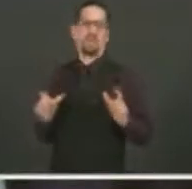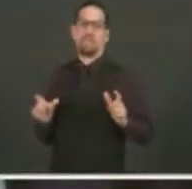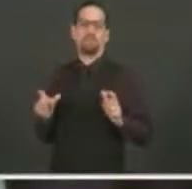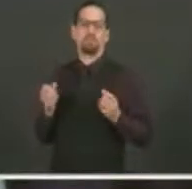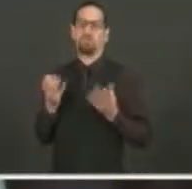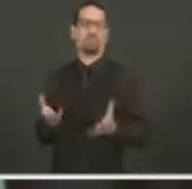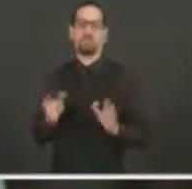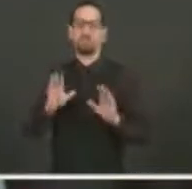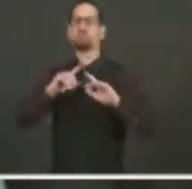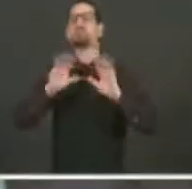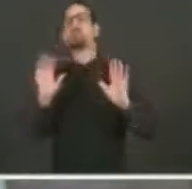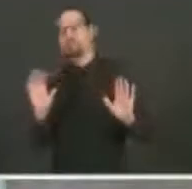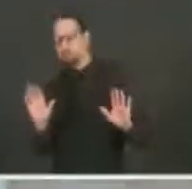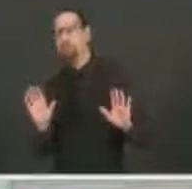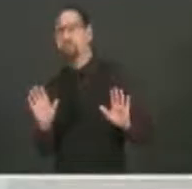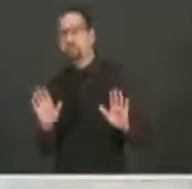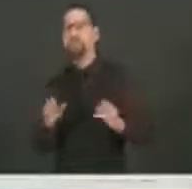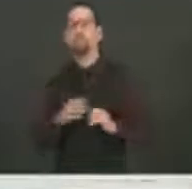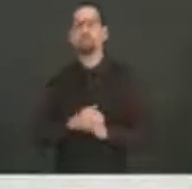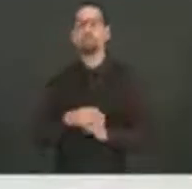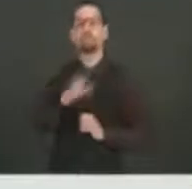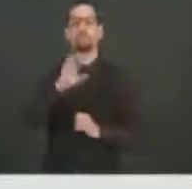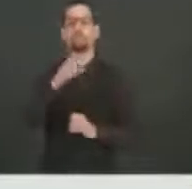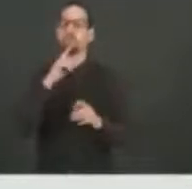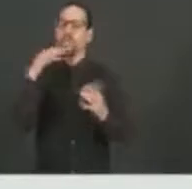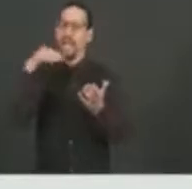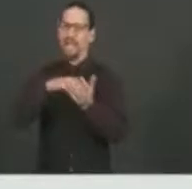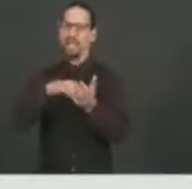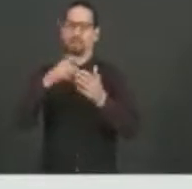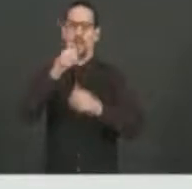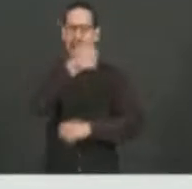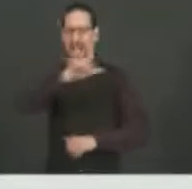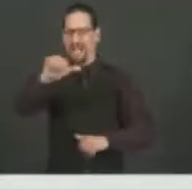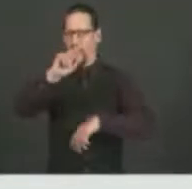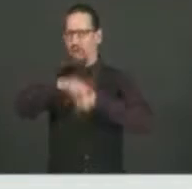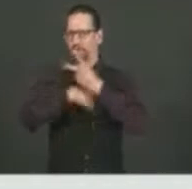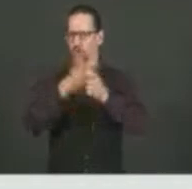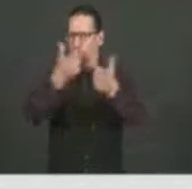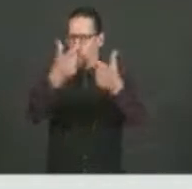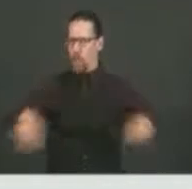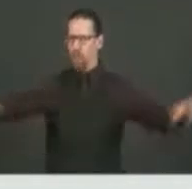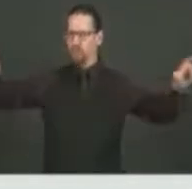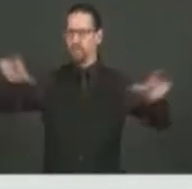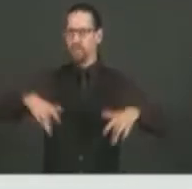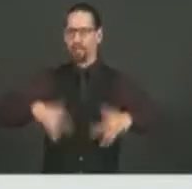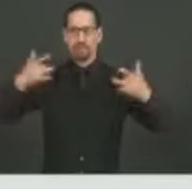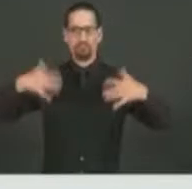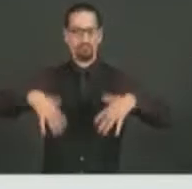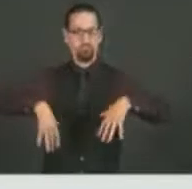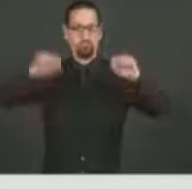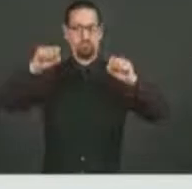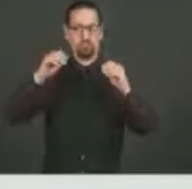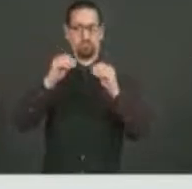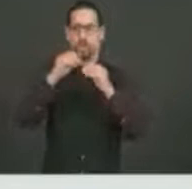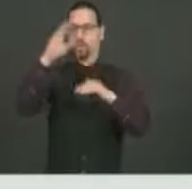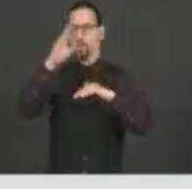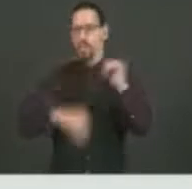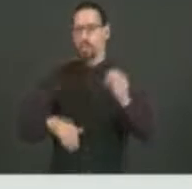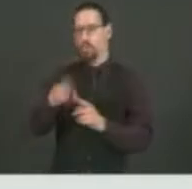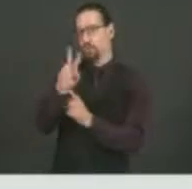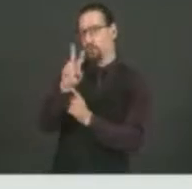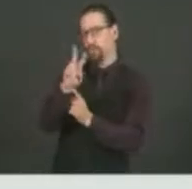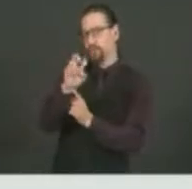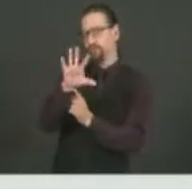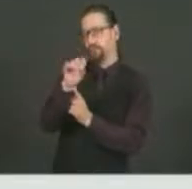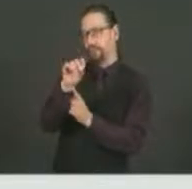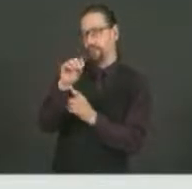So to that end, any large venue of assembly that wants to have more than 250 people